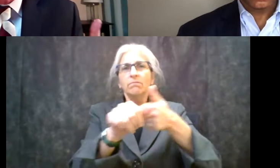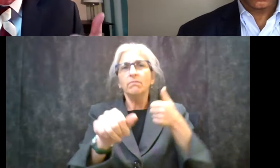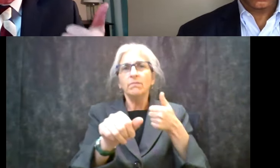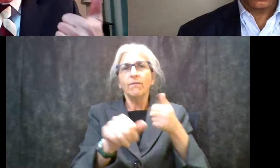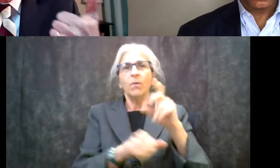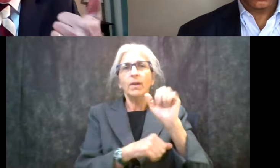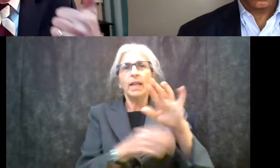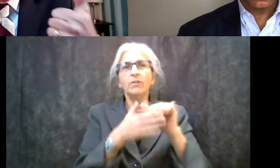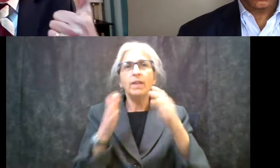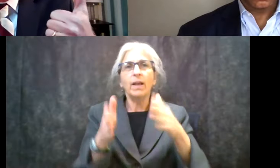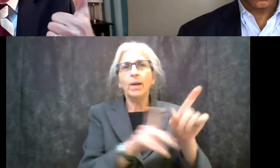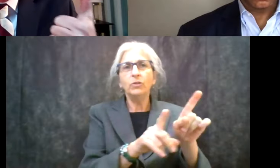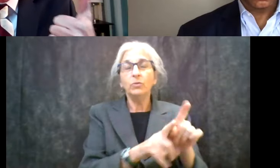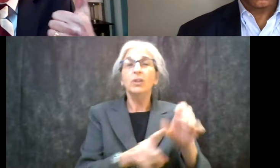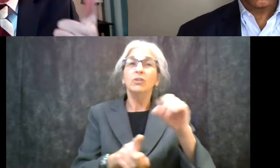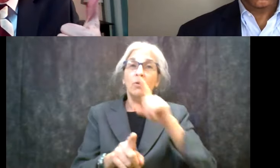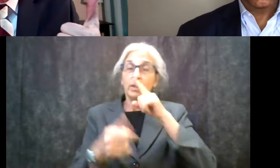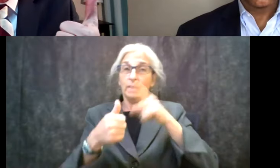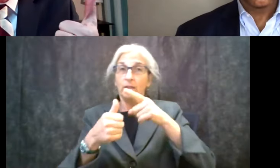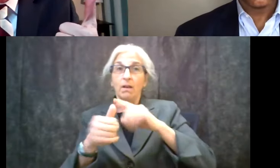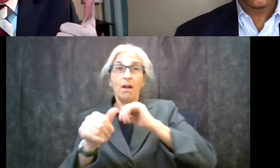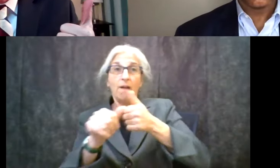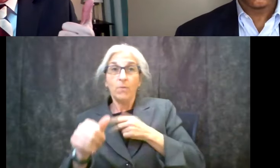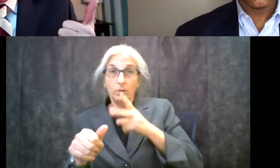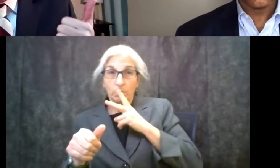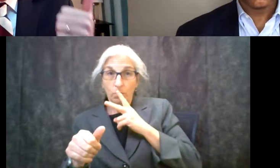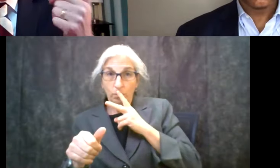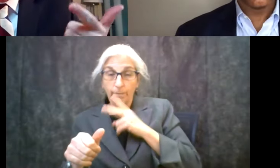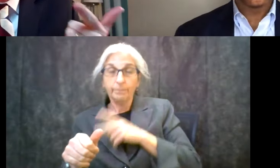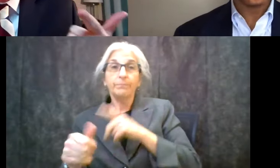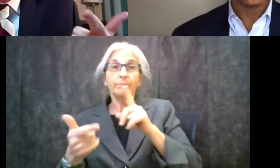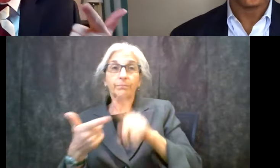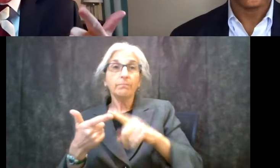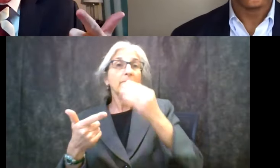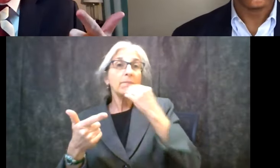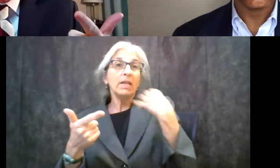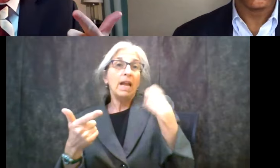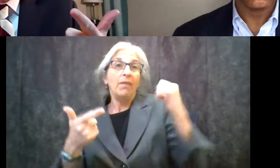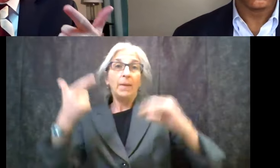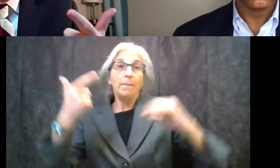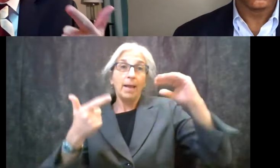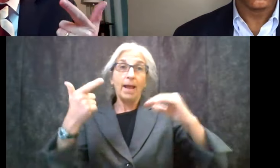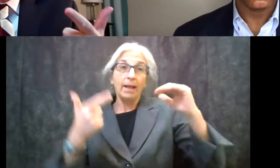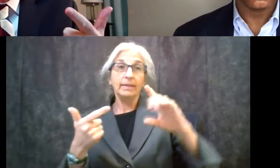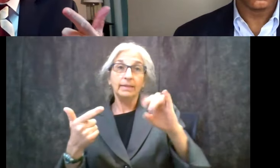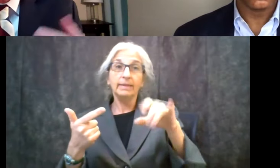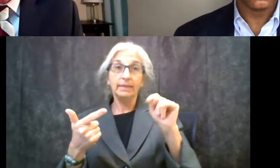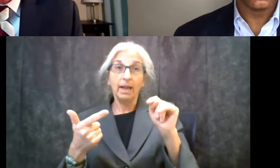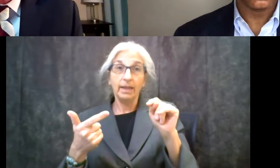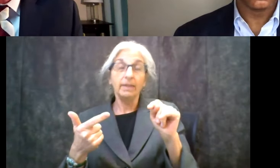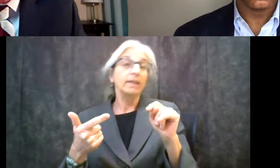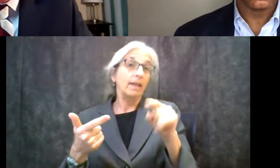cancer, which is, you know, avoid things that cause cancer like cigarette smoke, eat a healthy, balanced diet that on which you remain